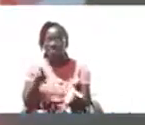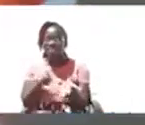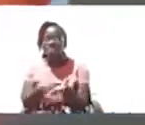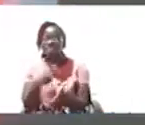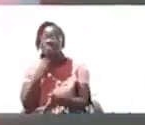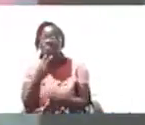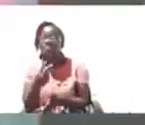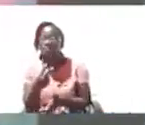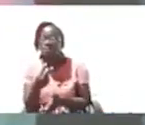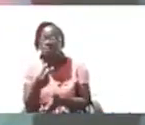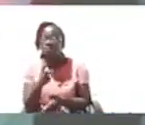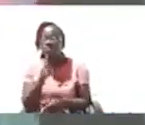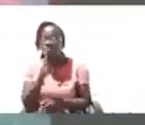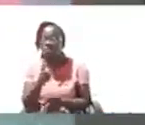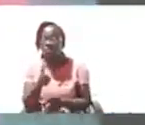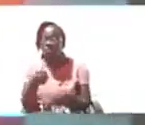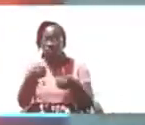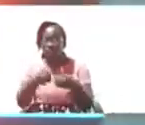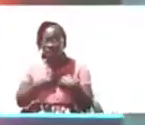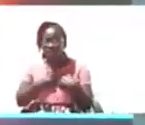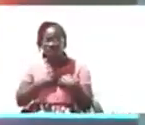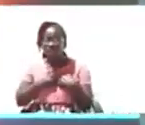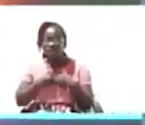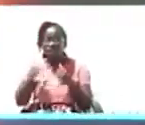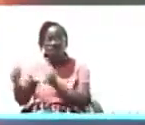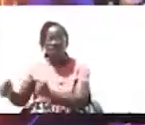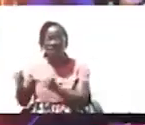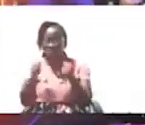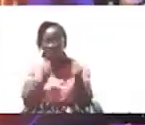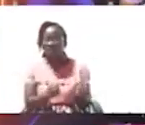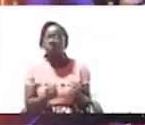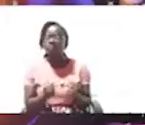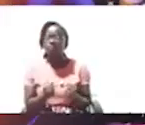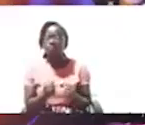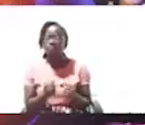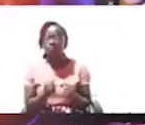But the voice that spoke wielded power.